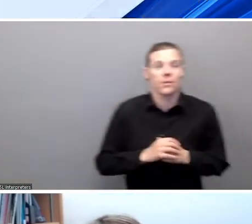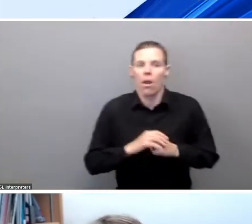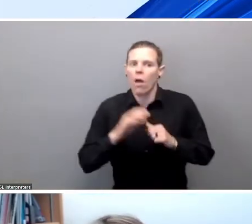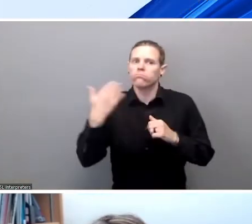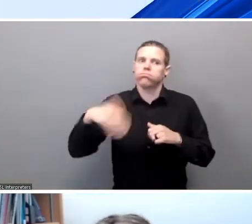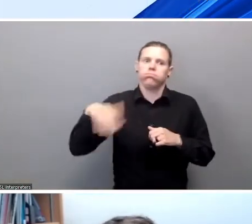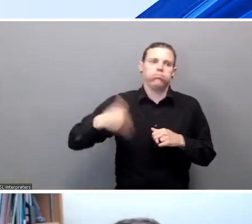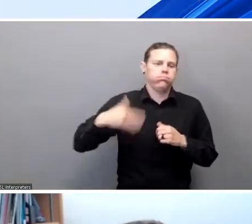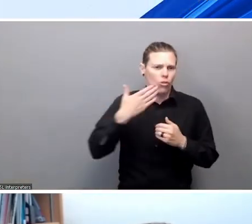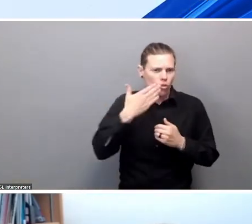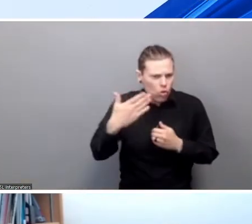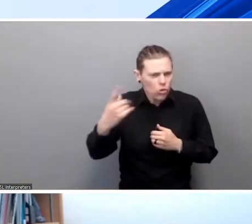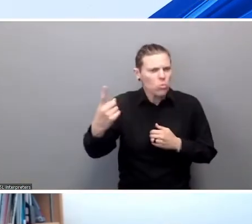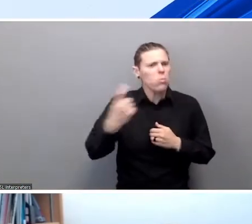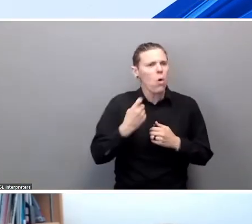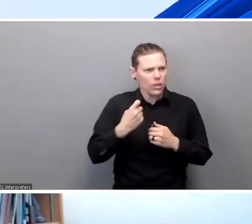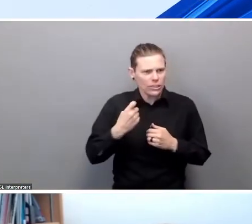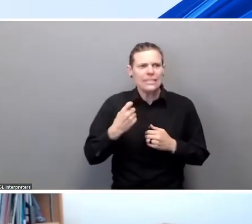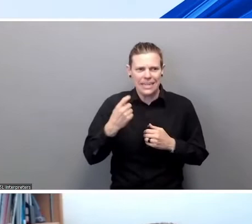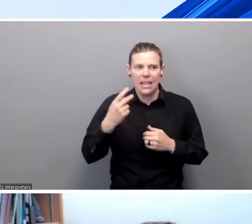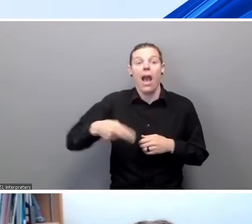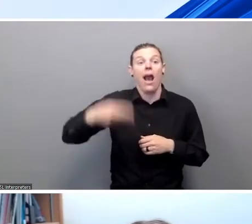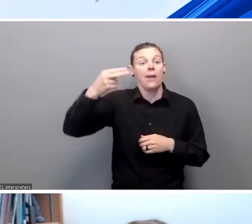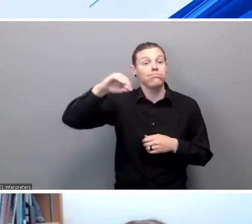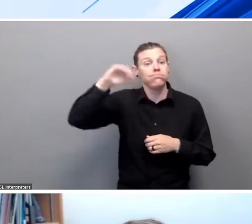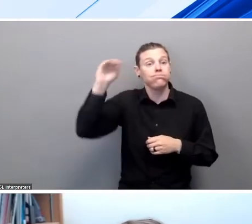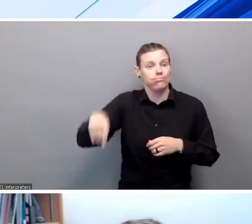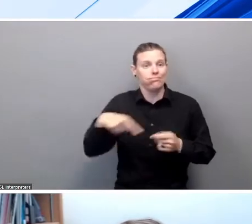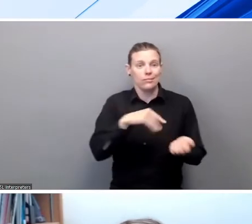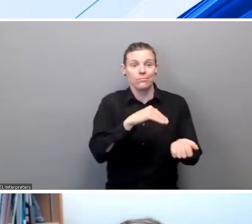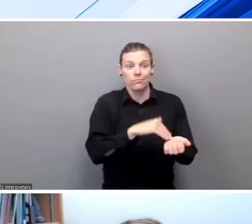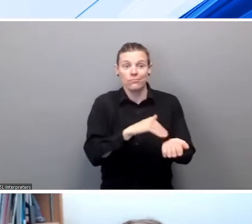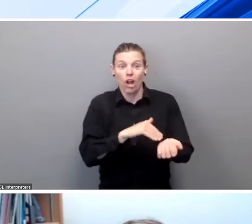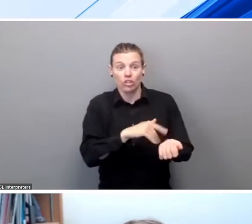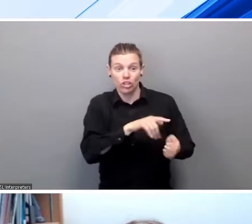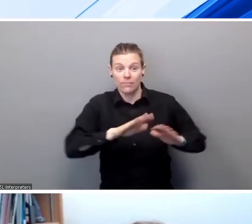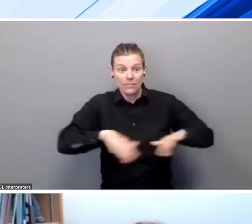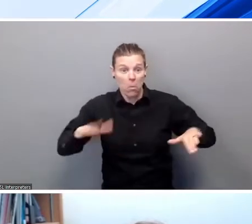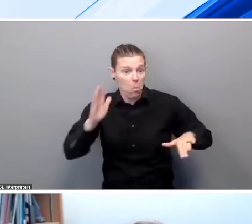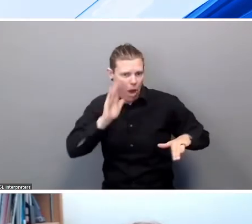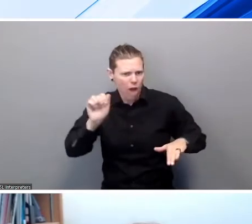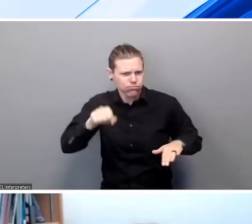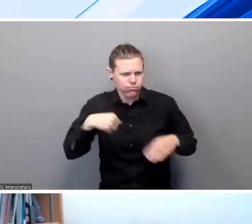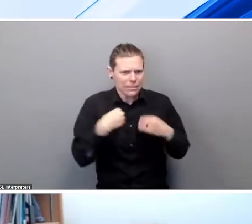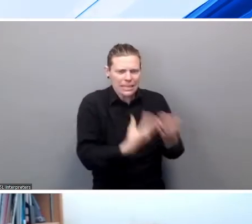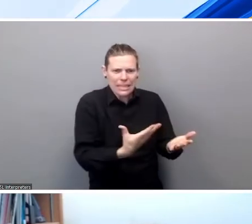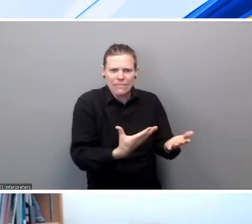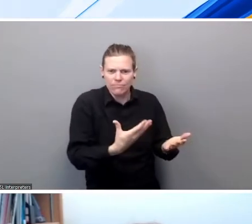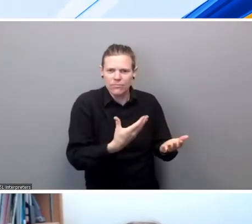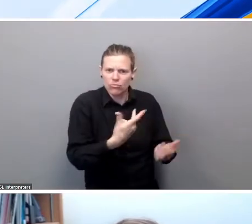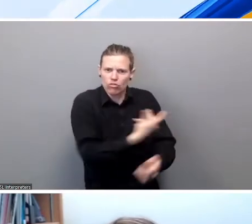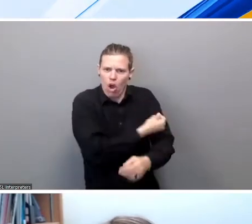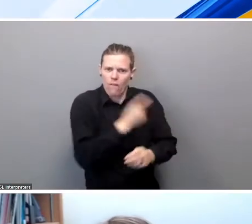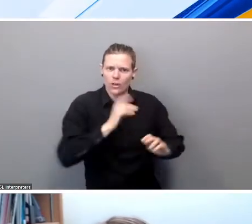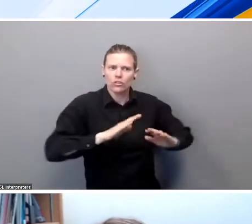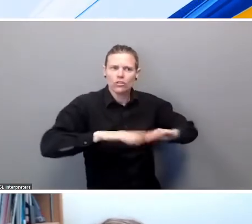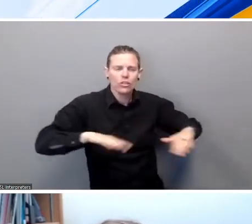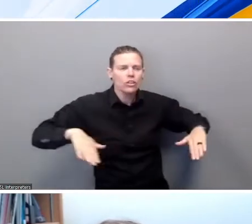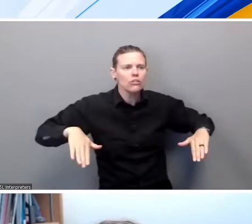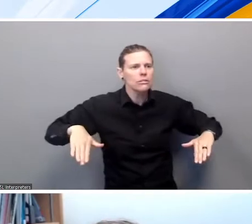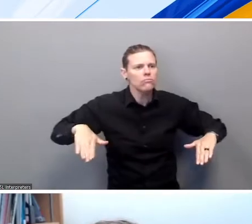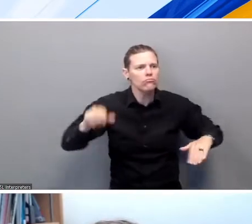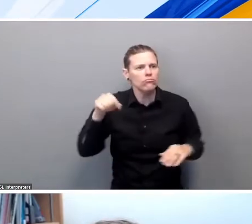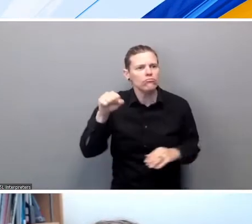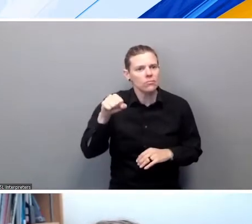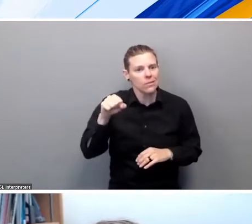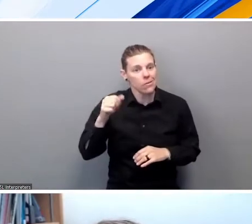majority of pediatricians do offer the vaccine. One of the things that keeps pediatricians alive is making sure that